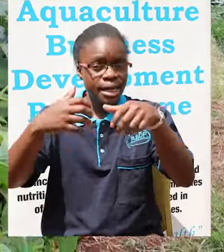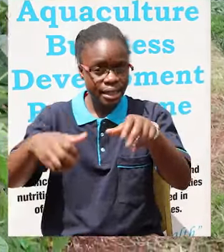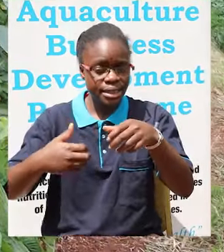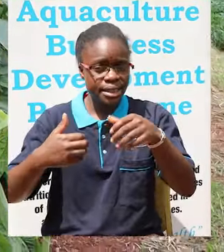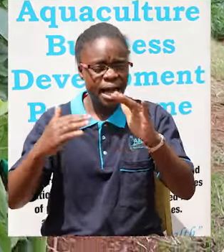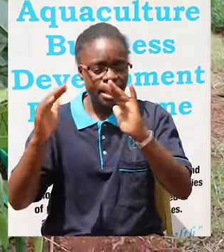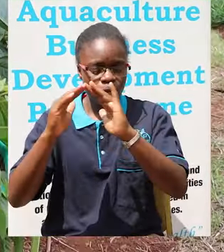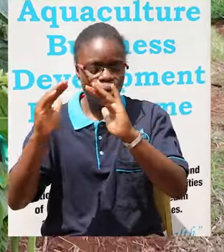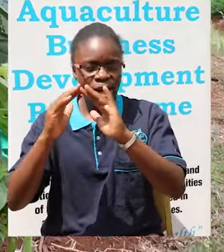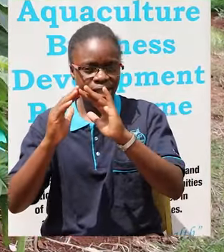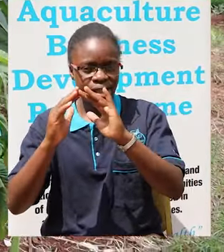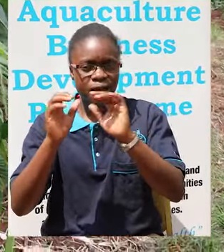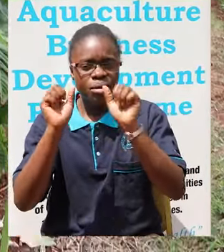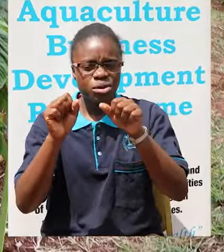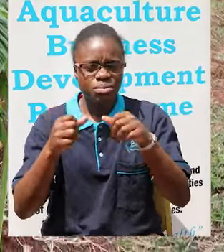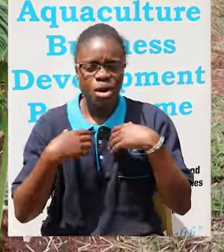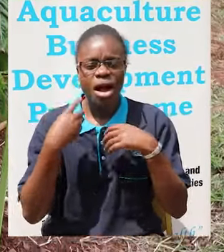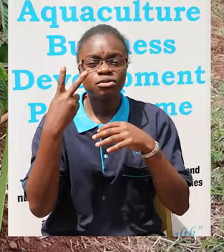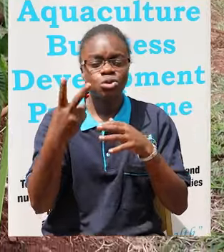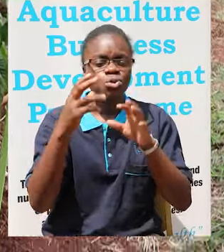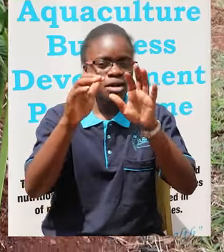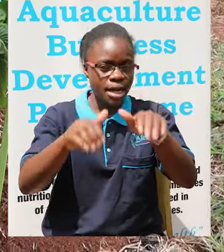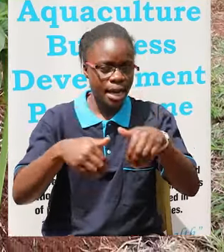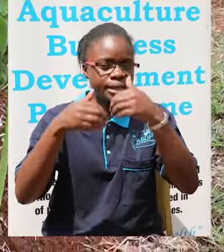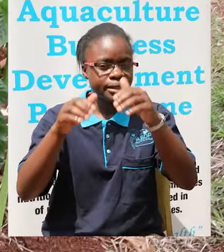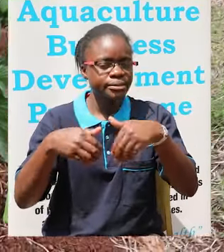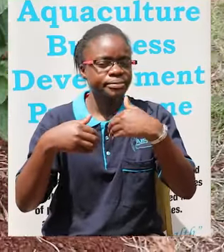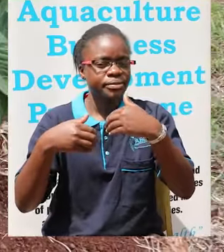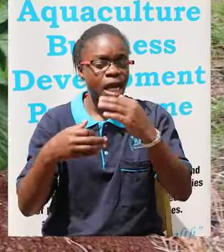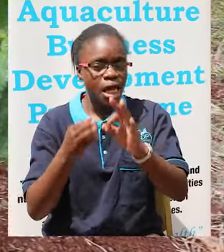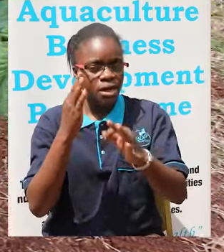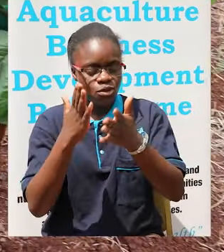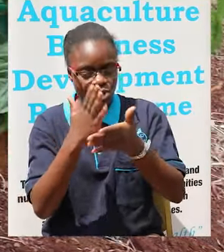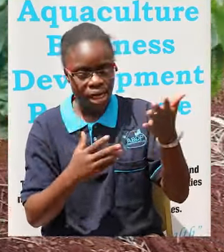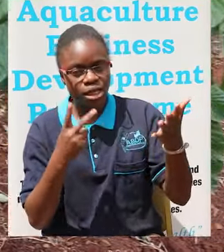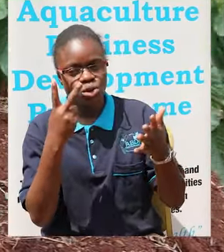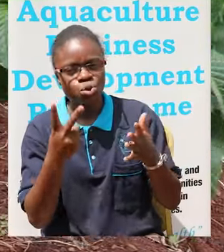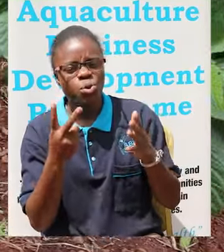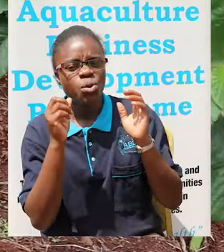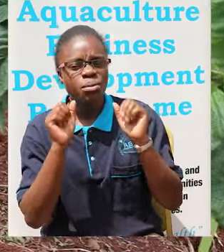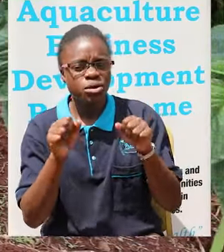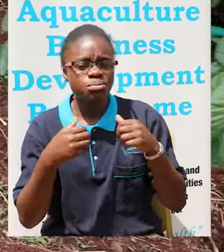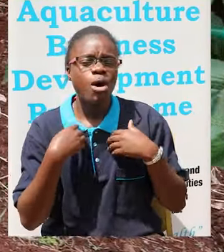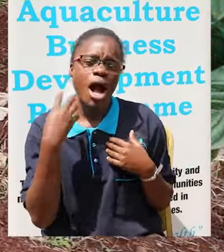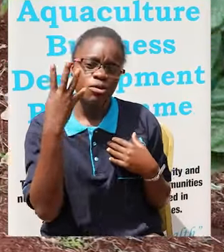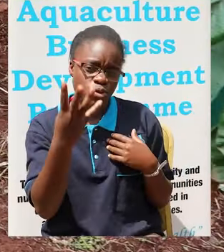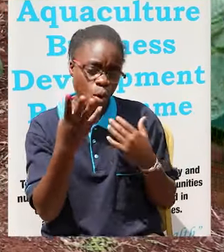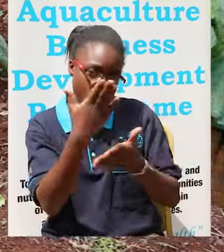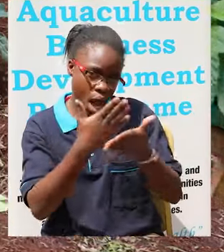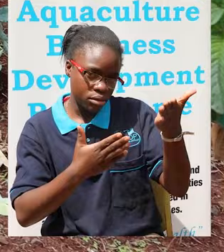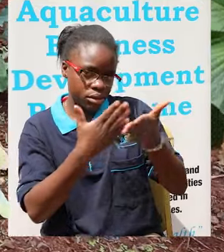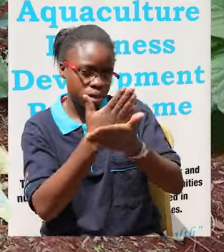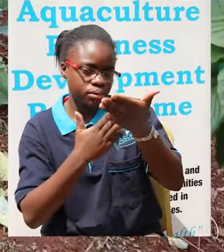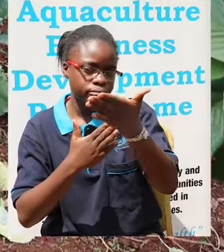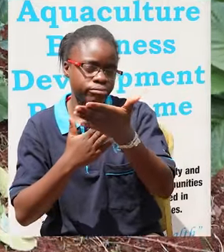cut longitudinally, it will give you two gardens. For this, you also can cut it into half to make two gardens for you. And